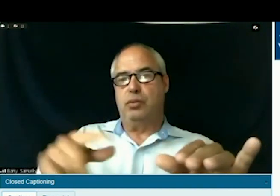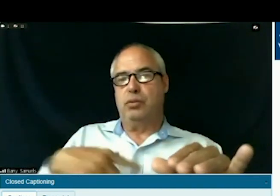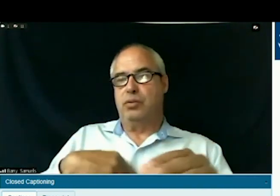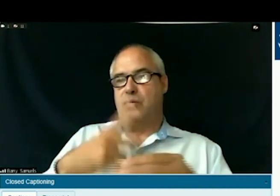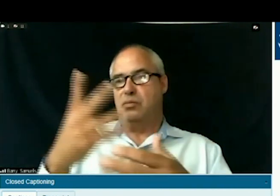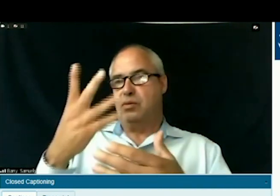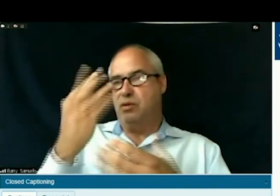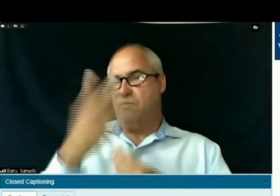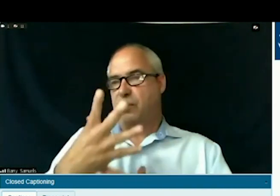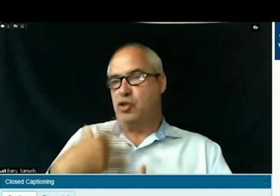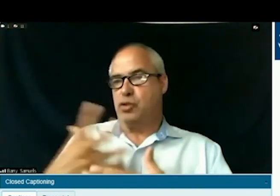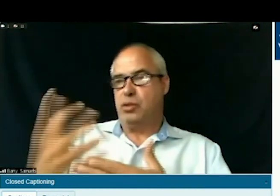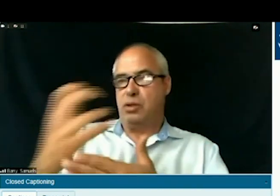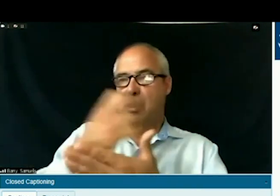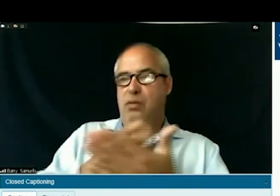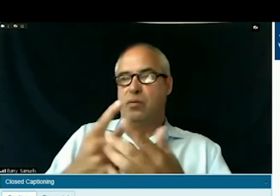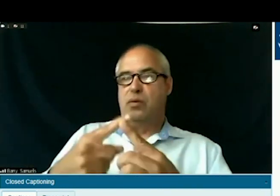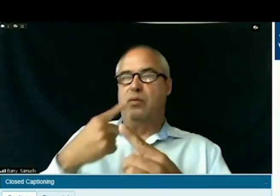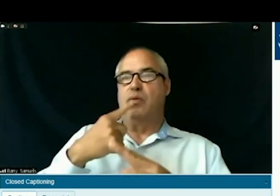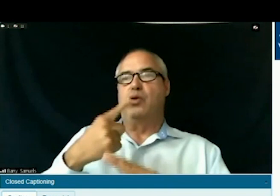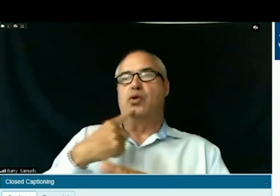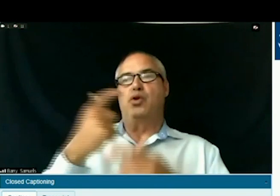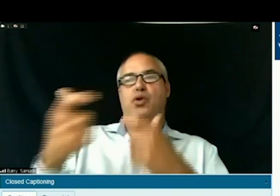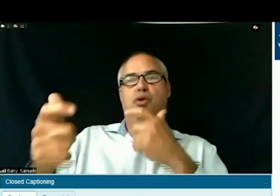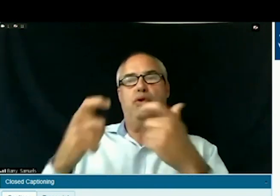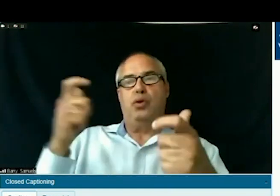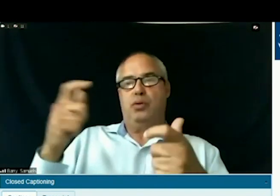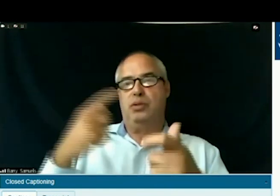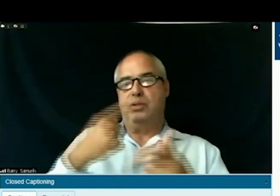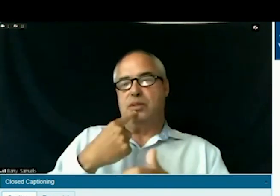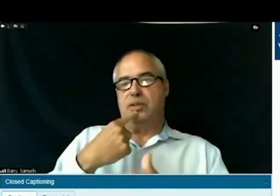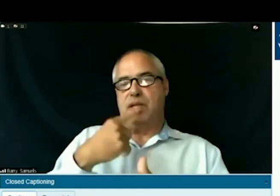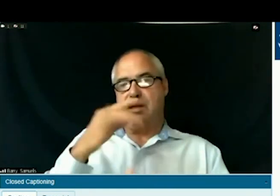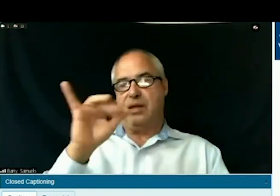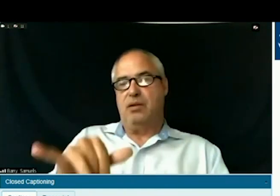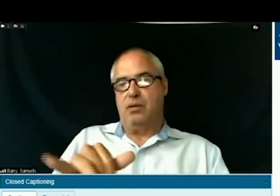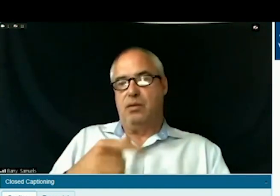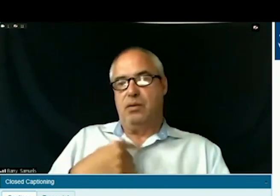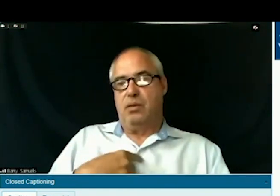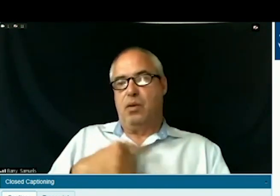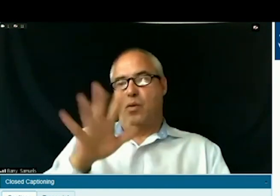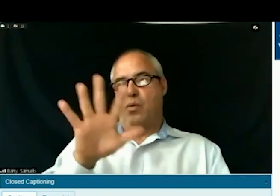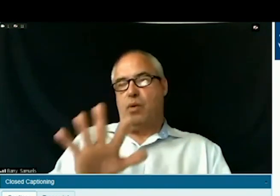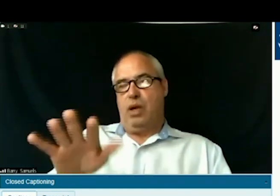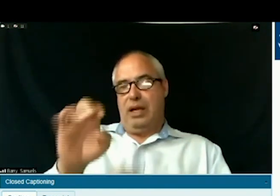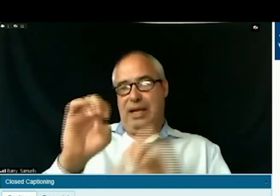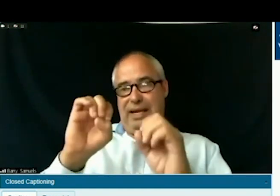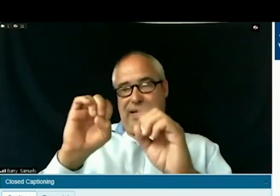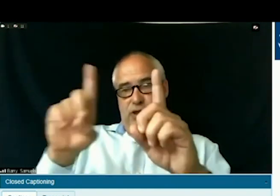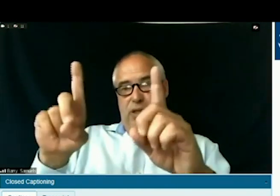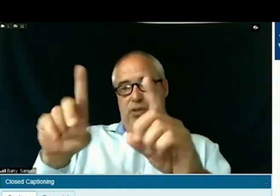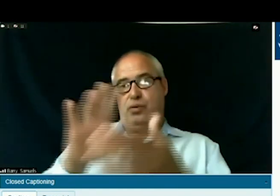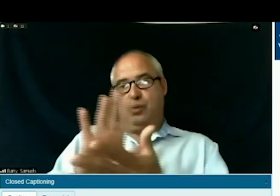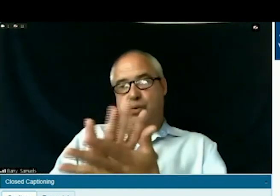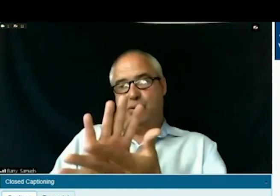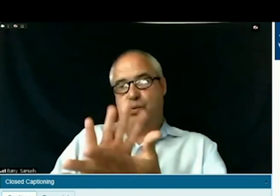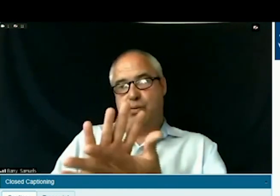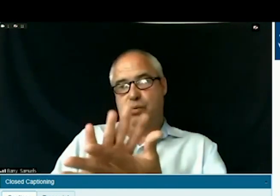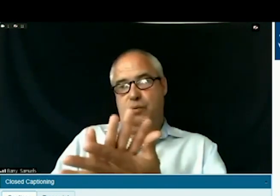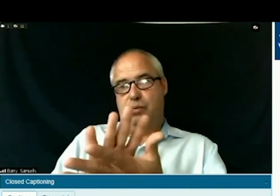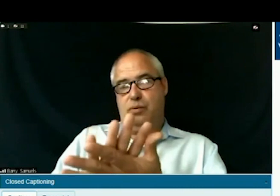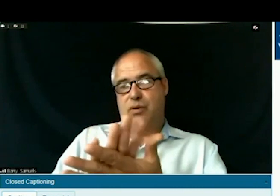Services. And one huge thing that I can say is was around education and the fact